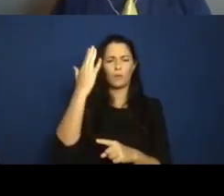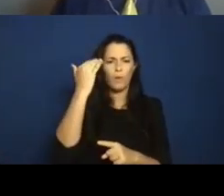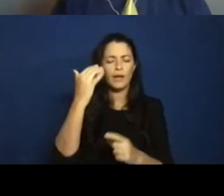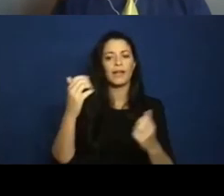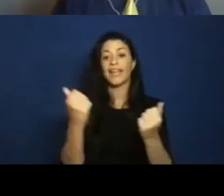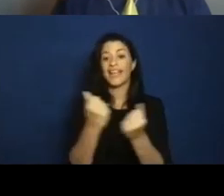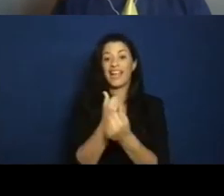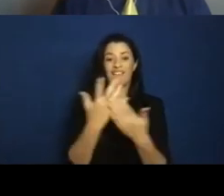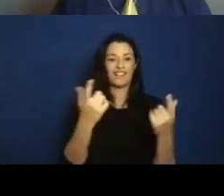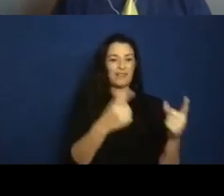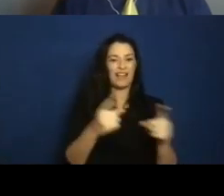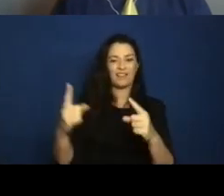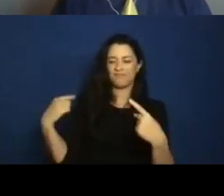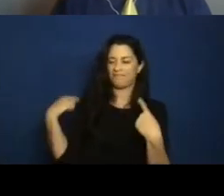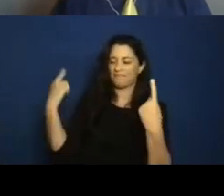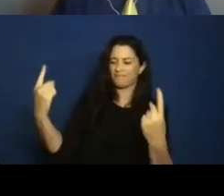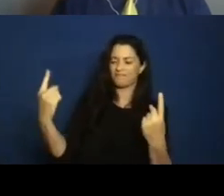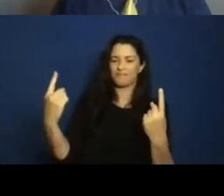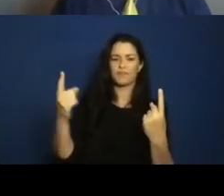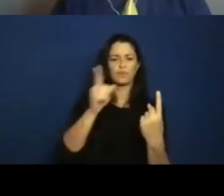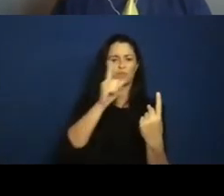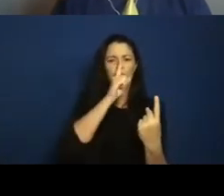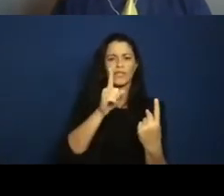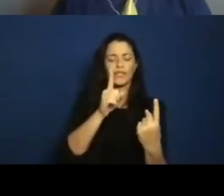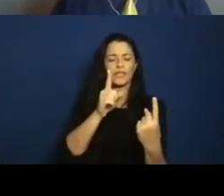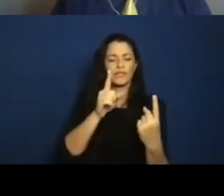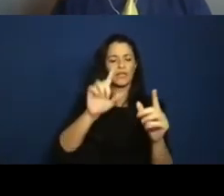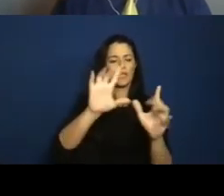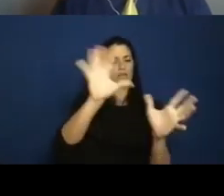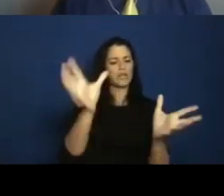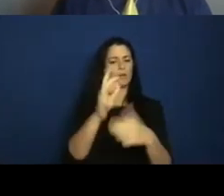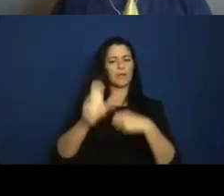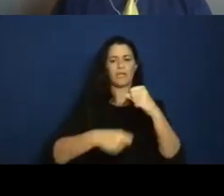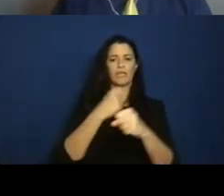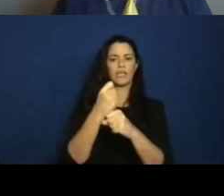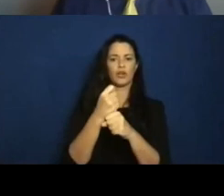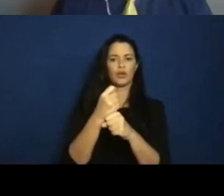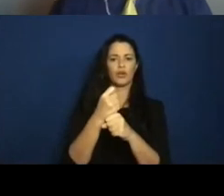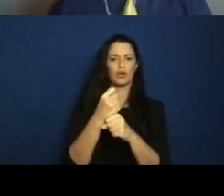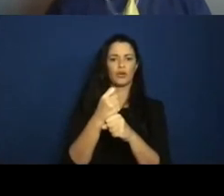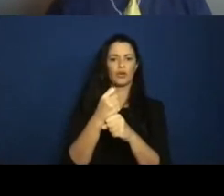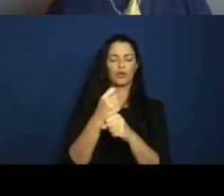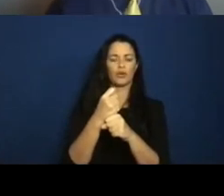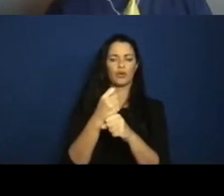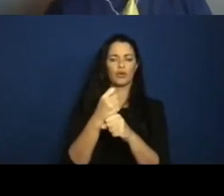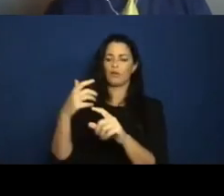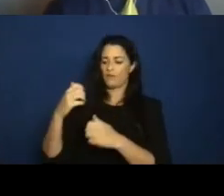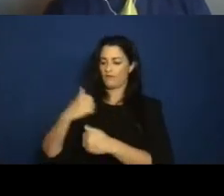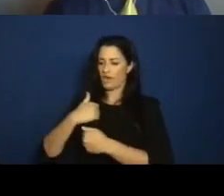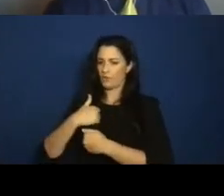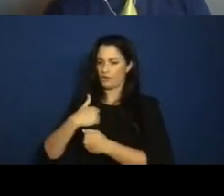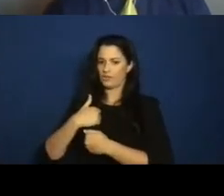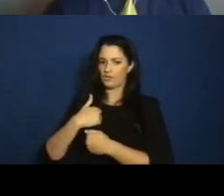year, to look at this veteran year within the context of the year, right? I mean, we talk about veterans and